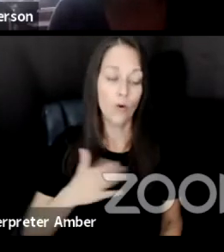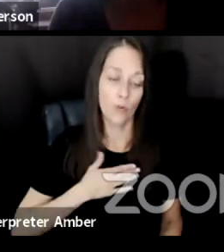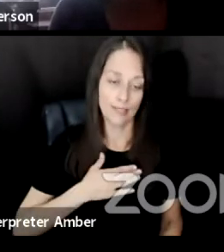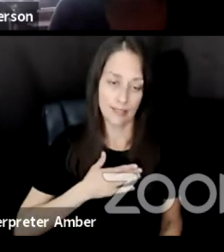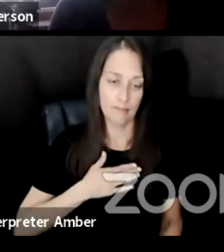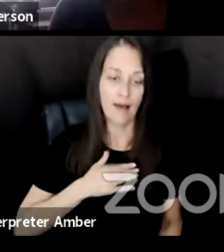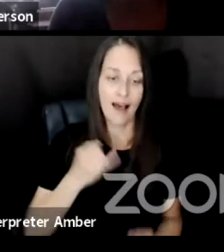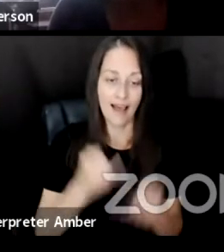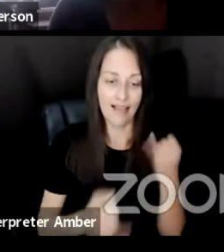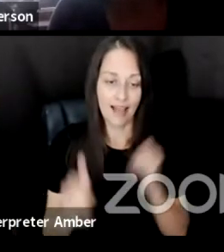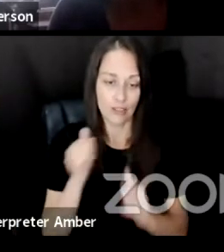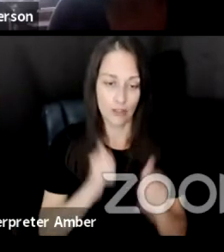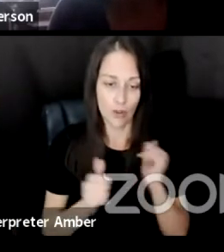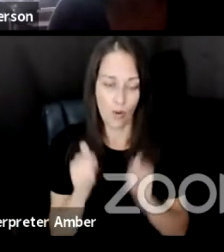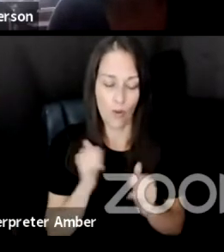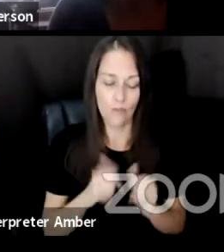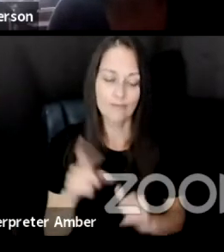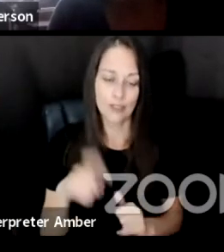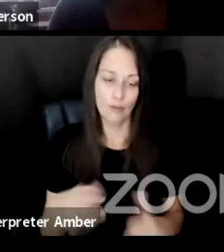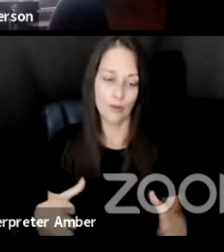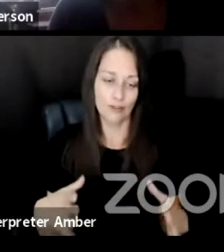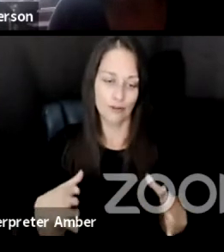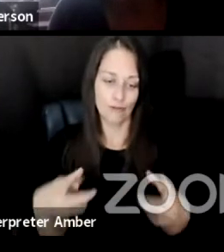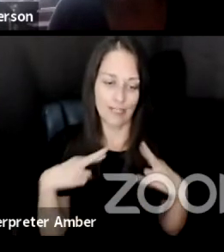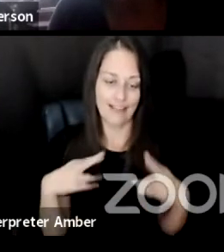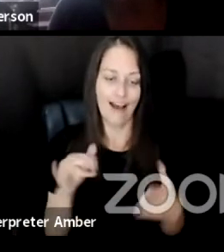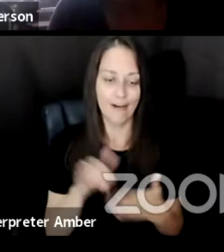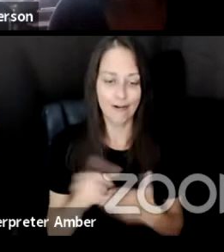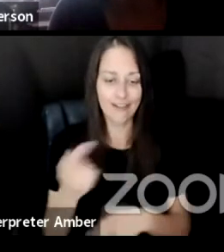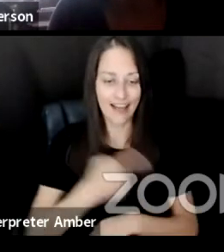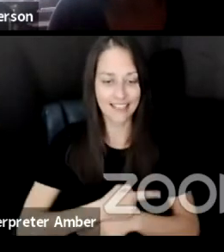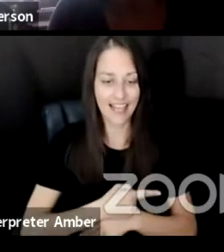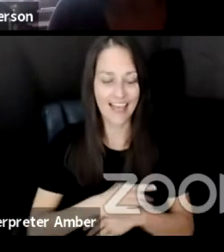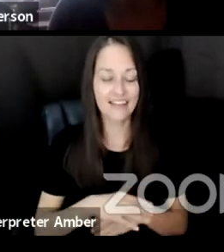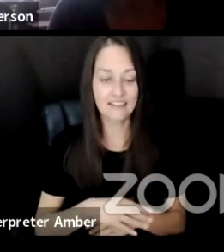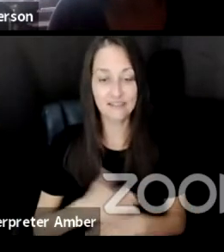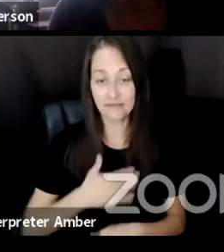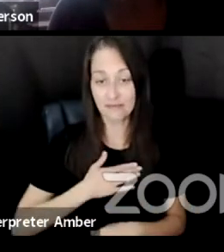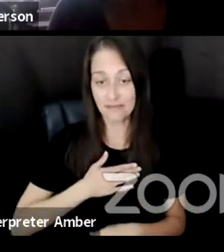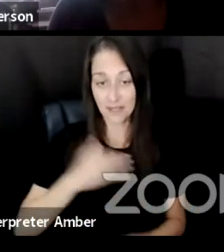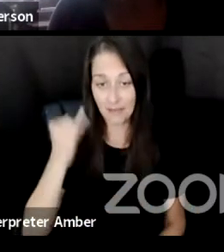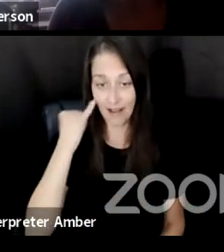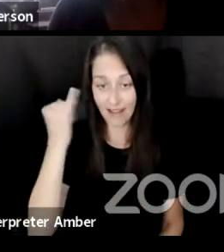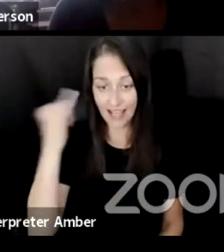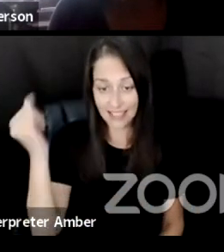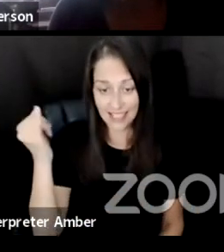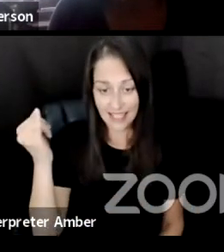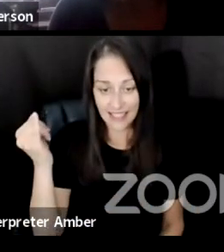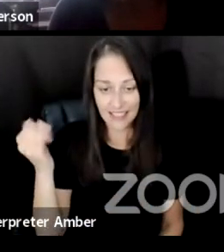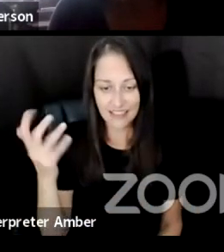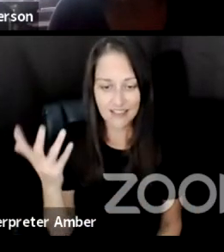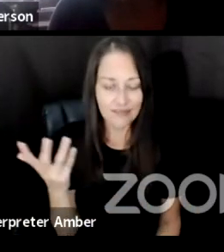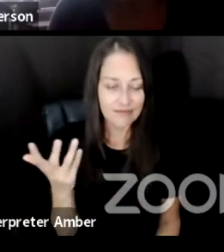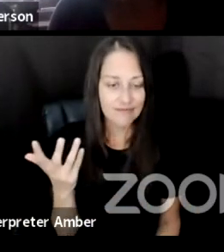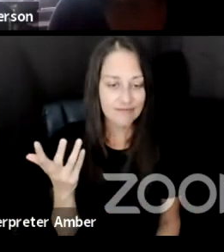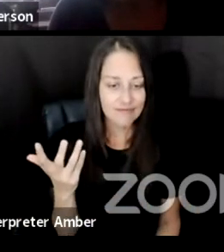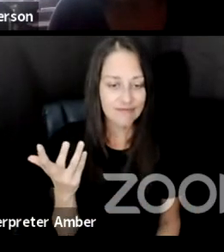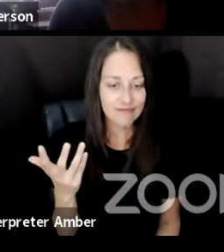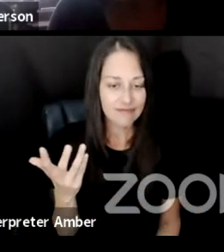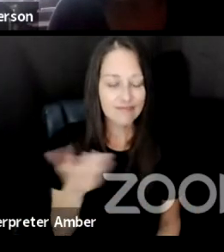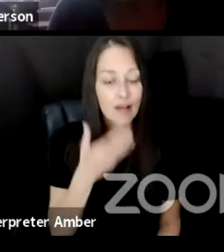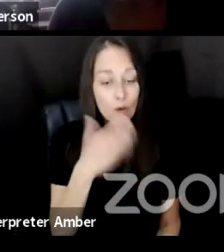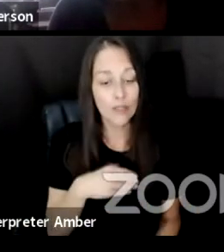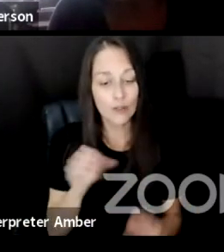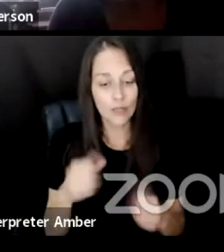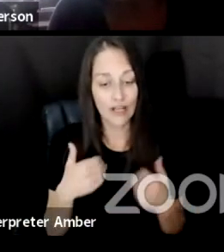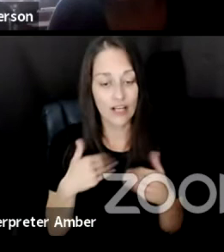retire that day. But my idea was, like, I'd love to convene groups of people to go around to different